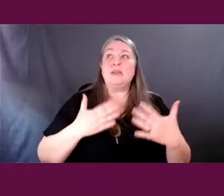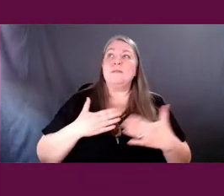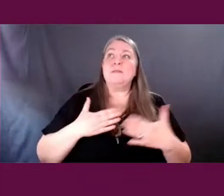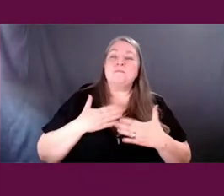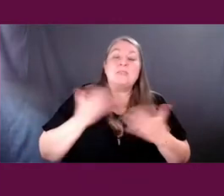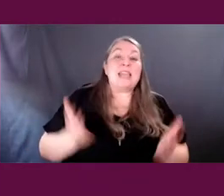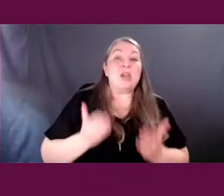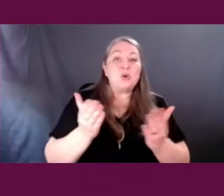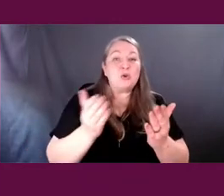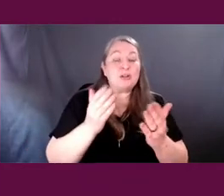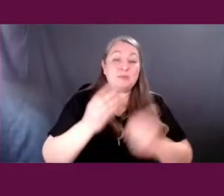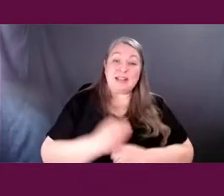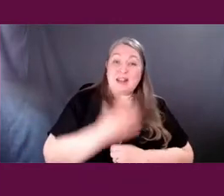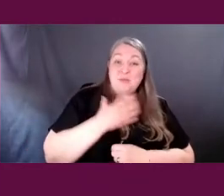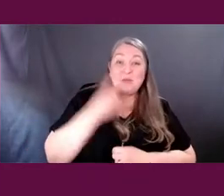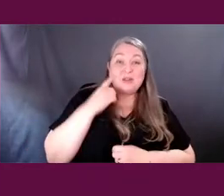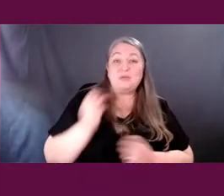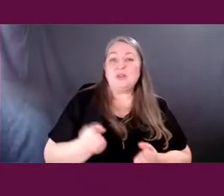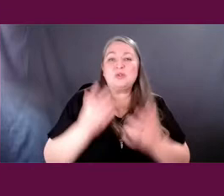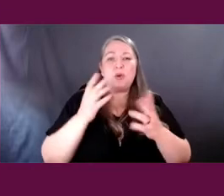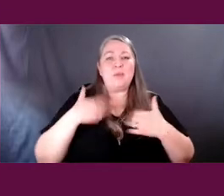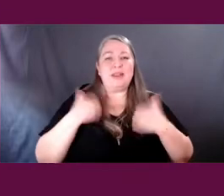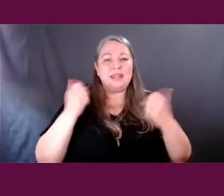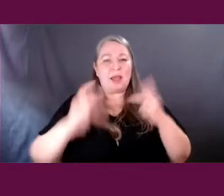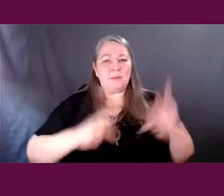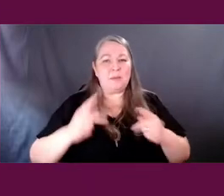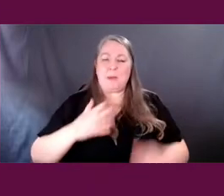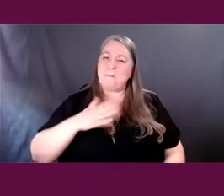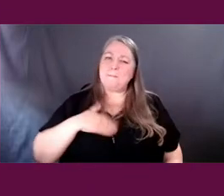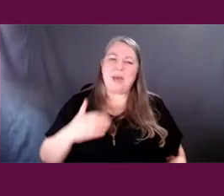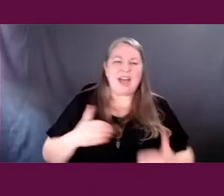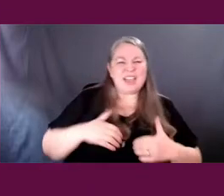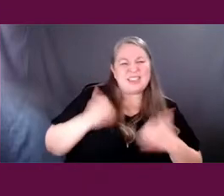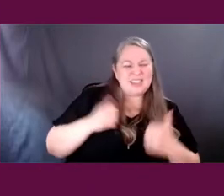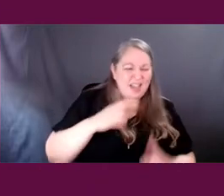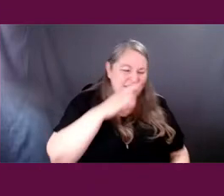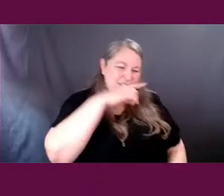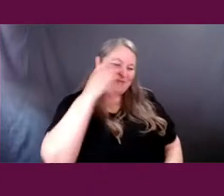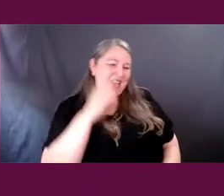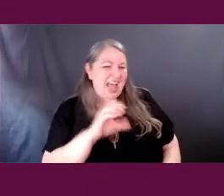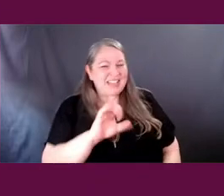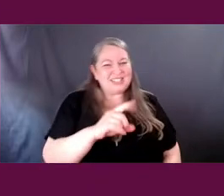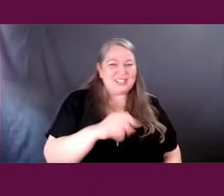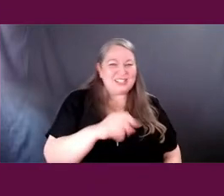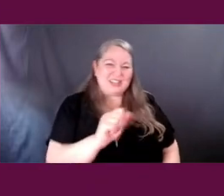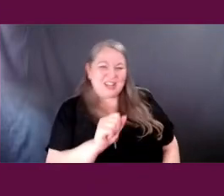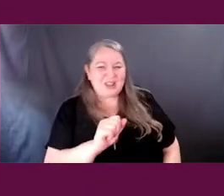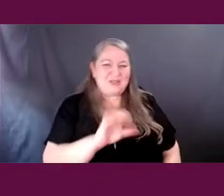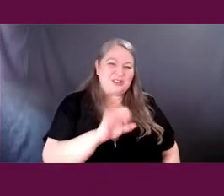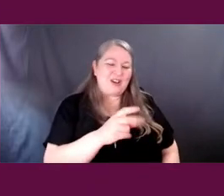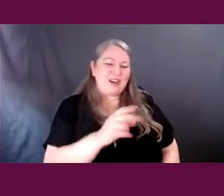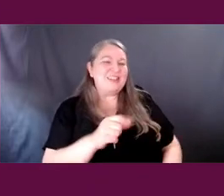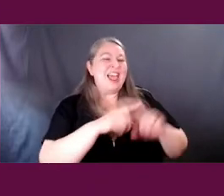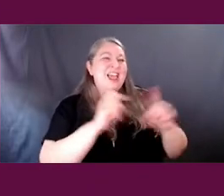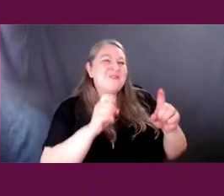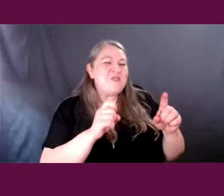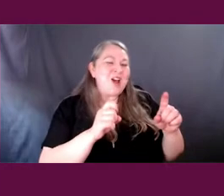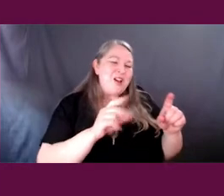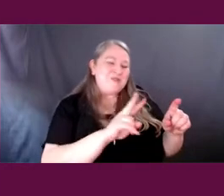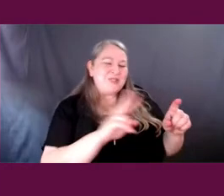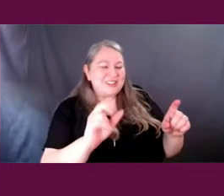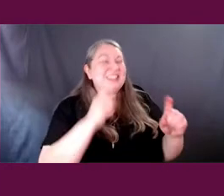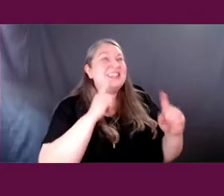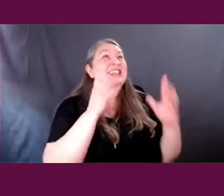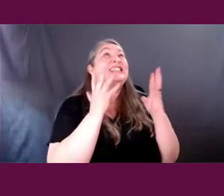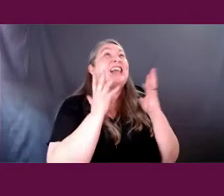many young people. My young Black Shaniqua Shonda from Richmond, Virginia is screaming because I wanted to dance so